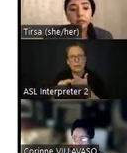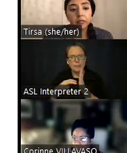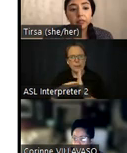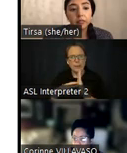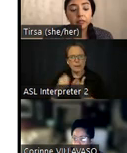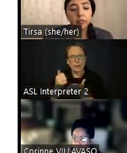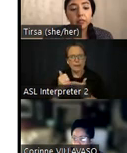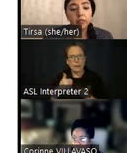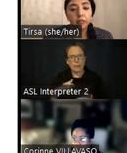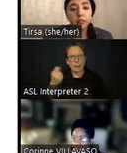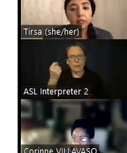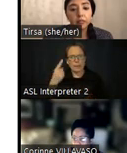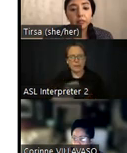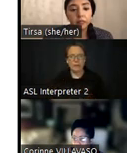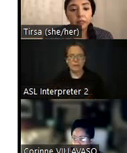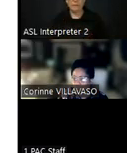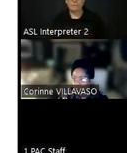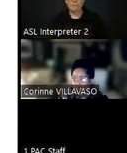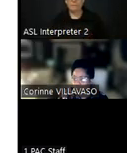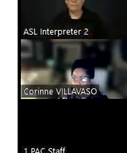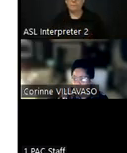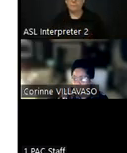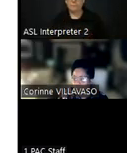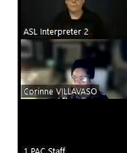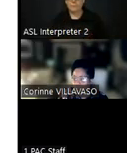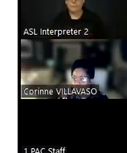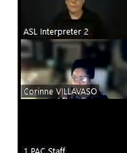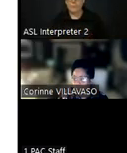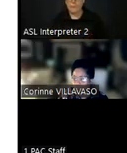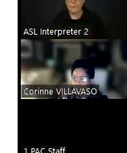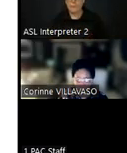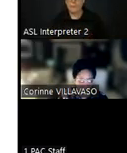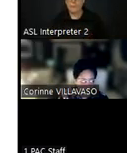going to function. That's all. Hey, how them on.